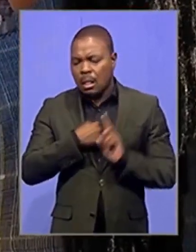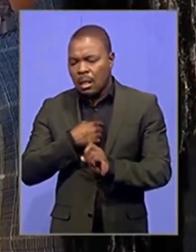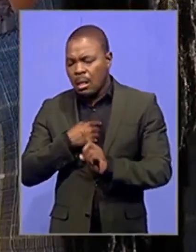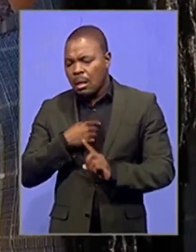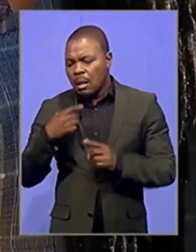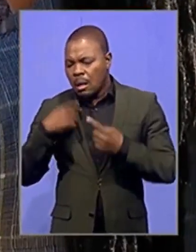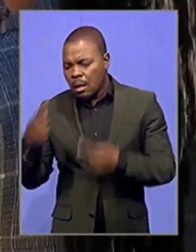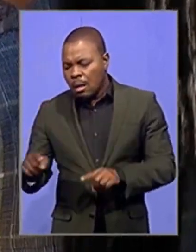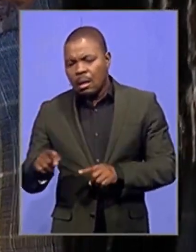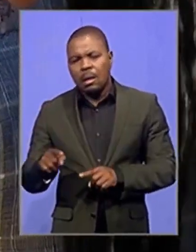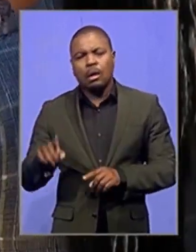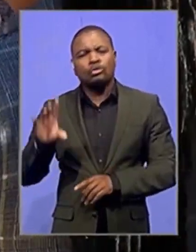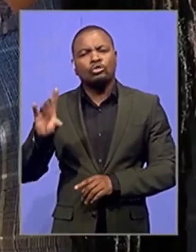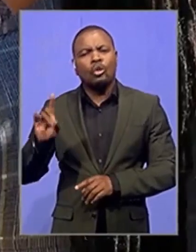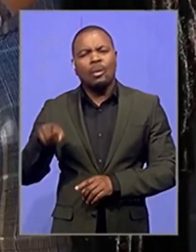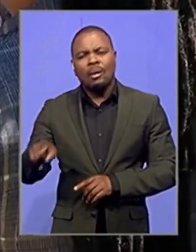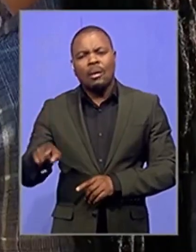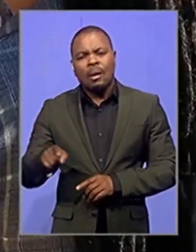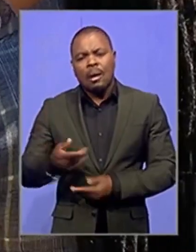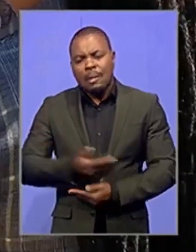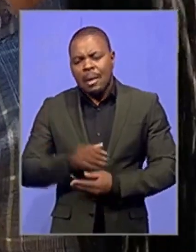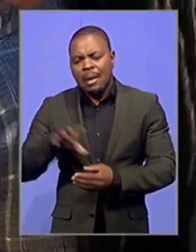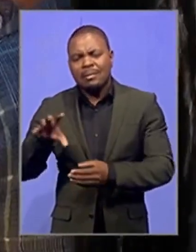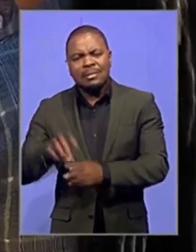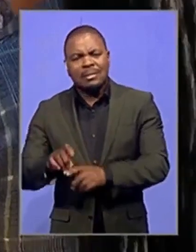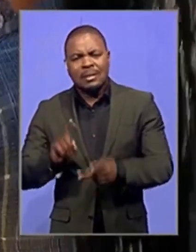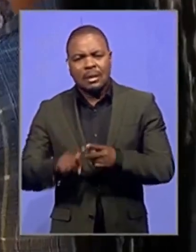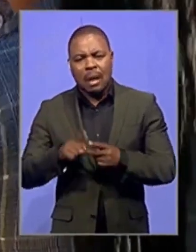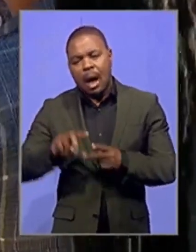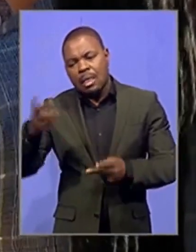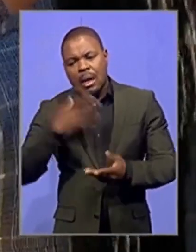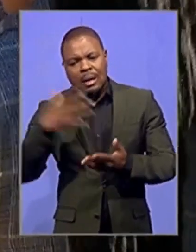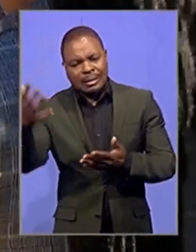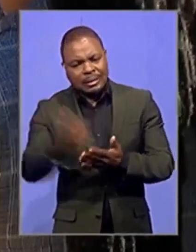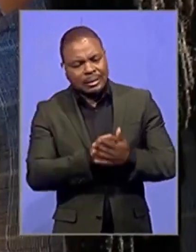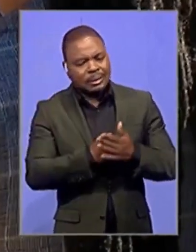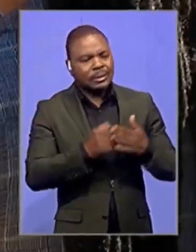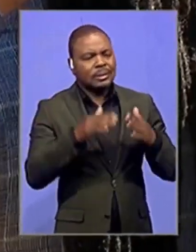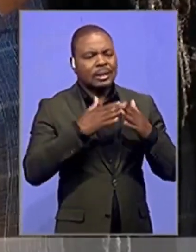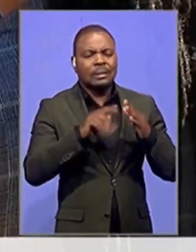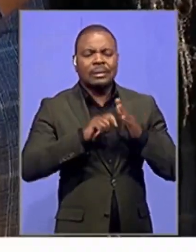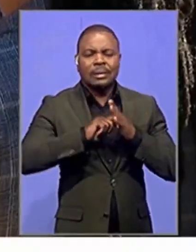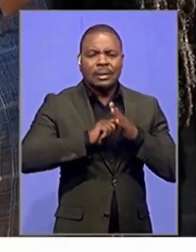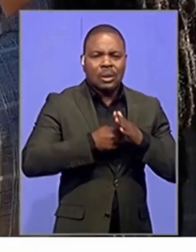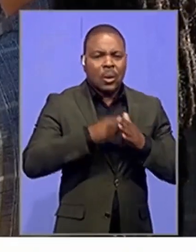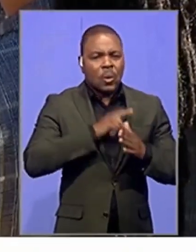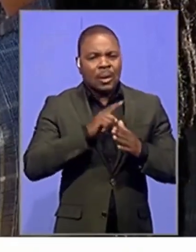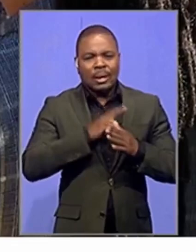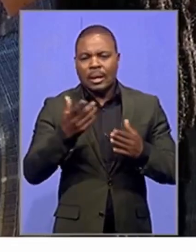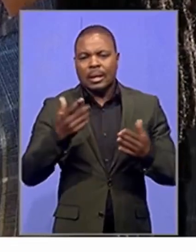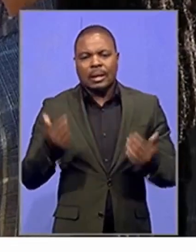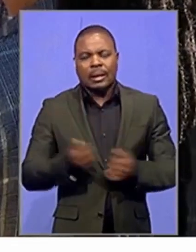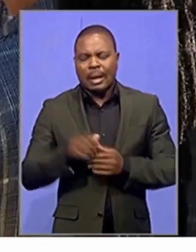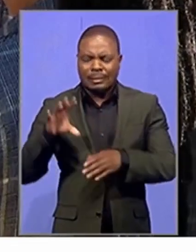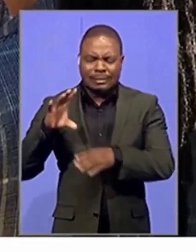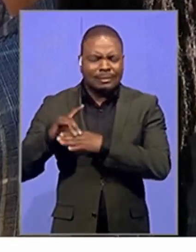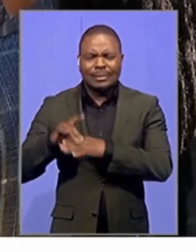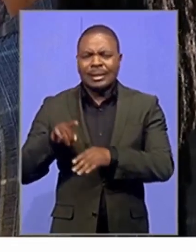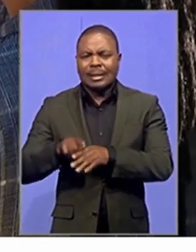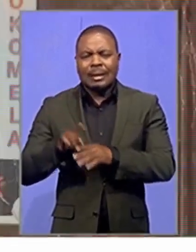tshwere ngwana, I had to ke nke ona o mong ke ikwalle lena ka tlong kwa sentse di mo tshwere ene ha di mo